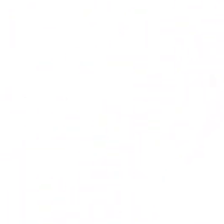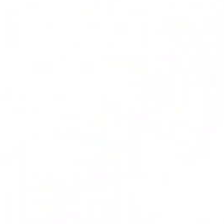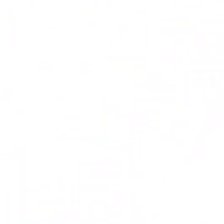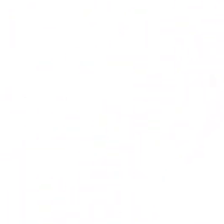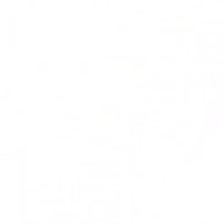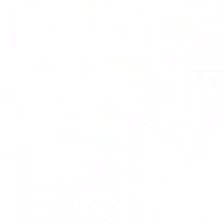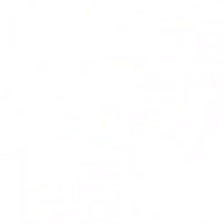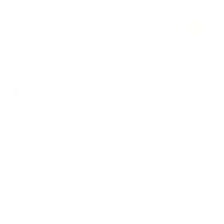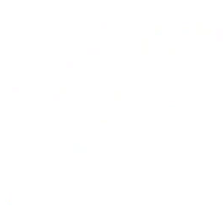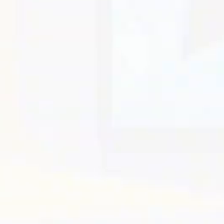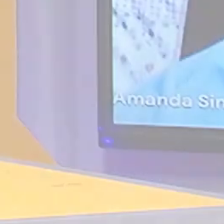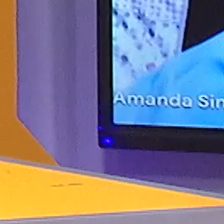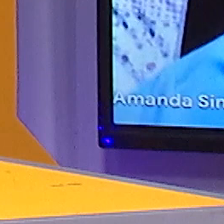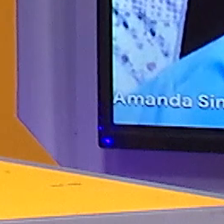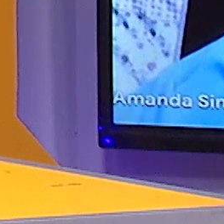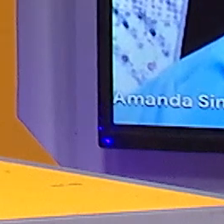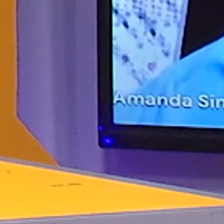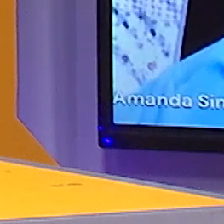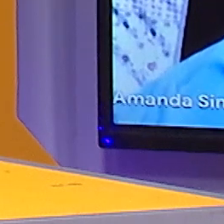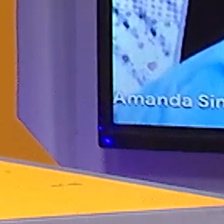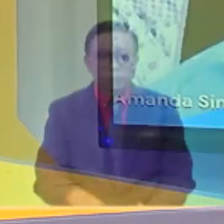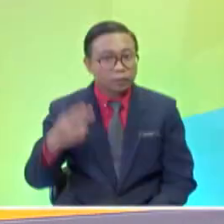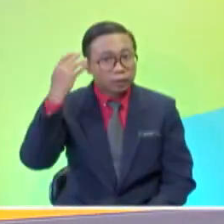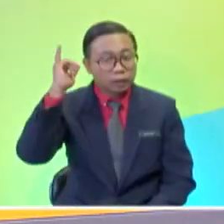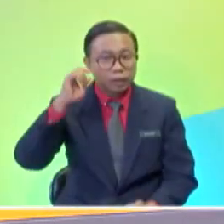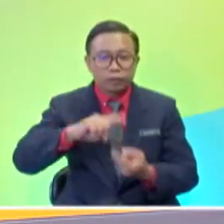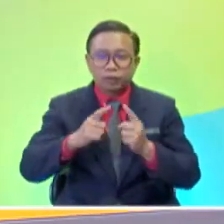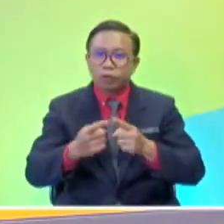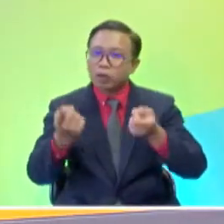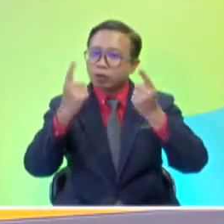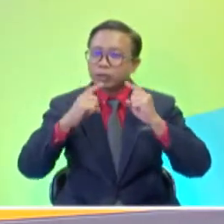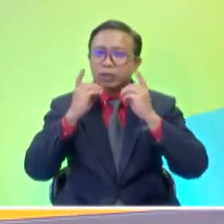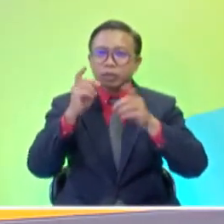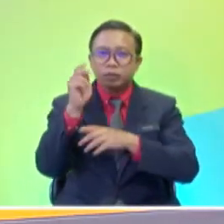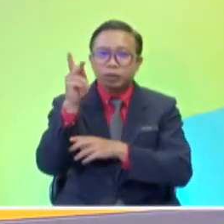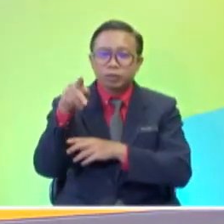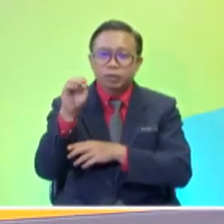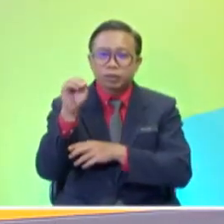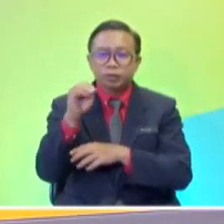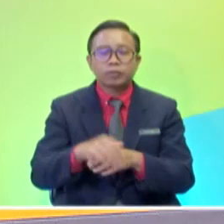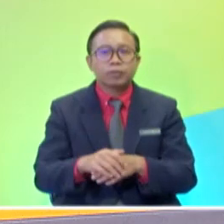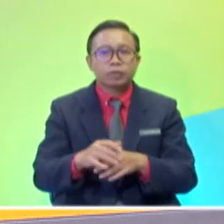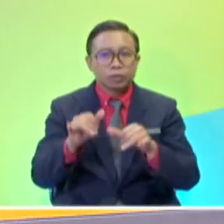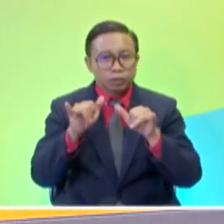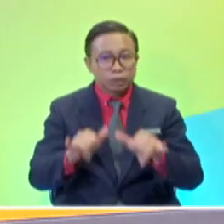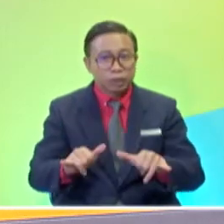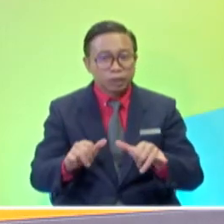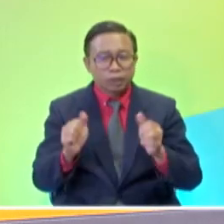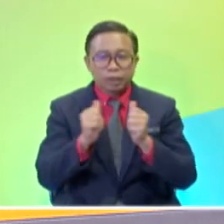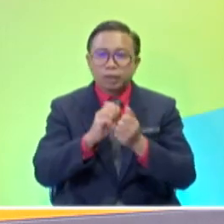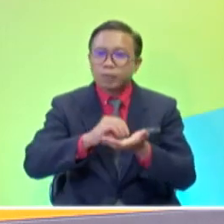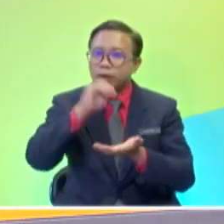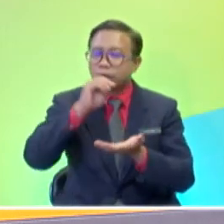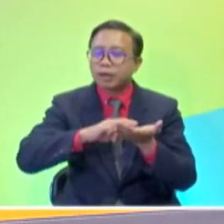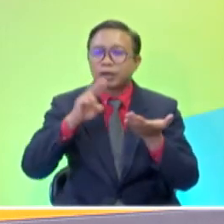DidikTV KPM. Hi friends, welcome back to DidikTV KPM. We're still here with our slot Menengah